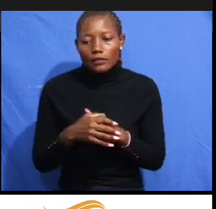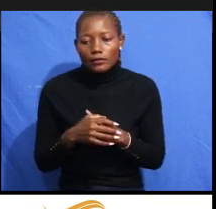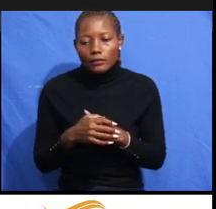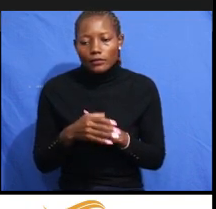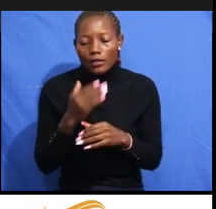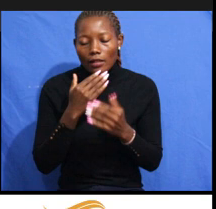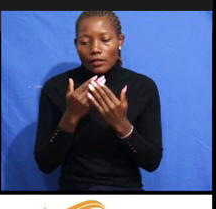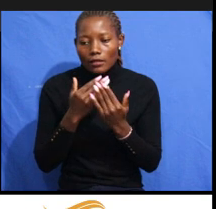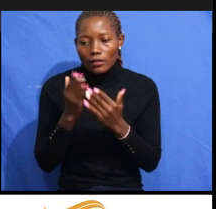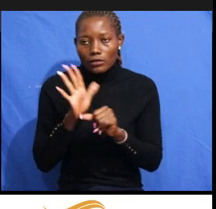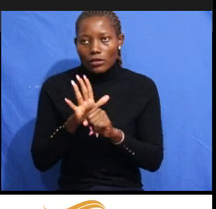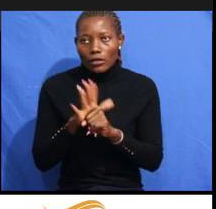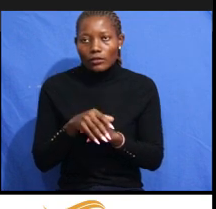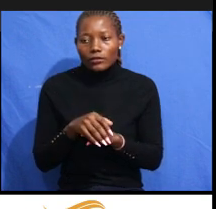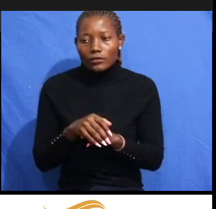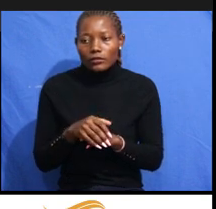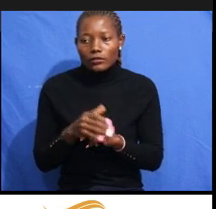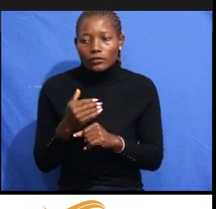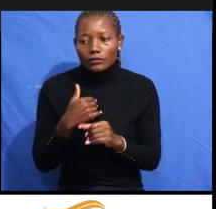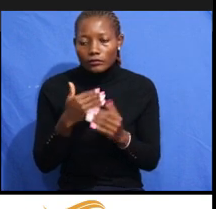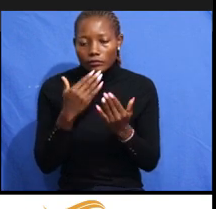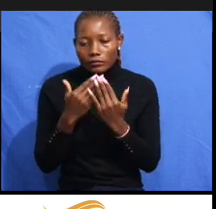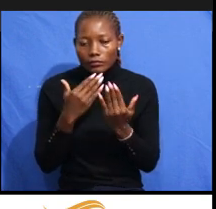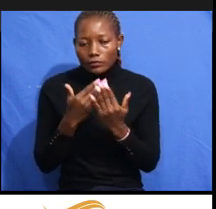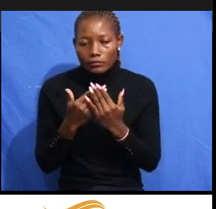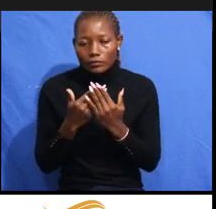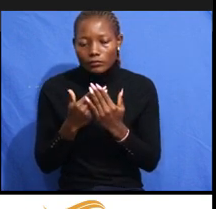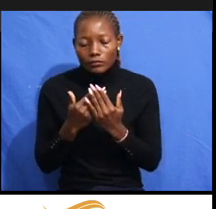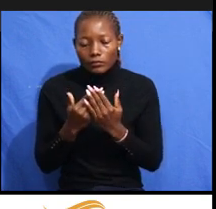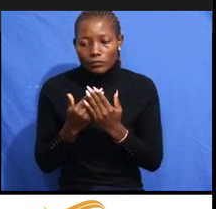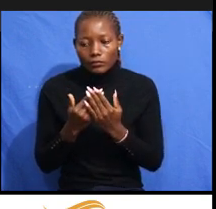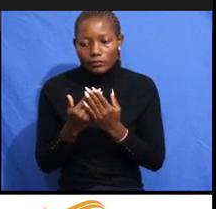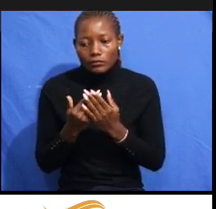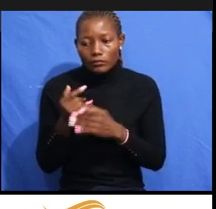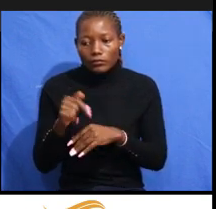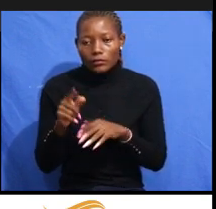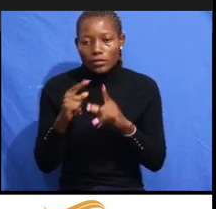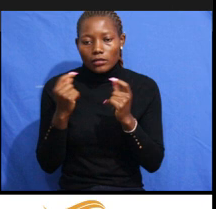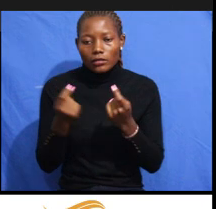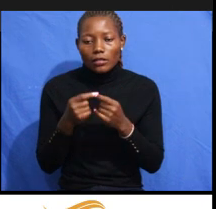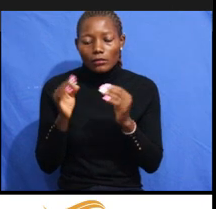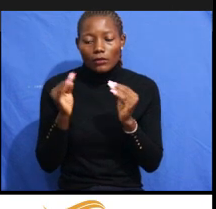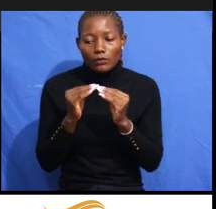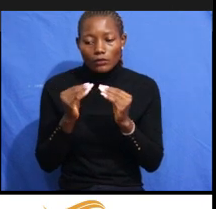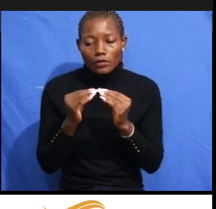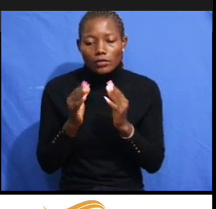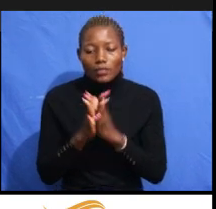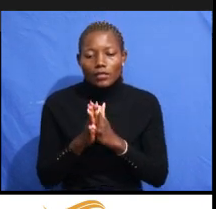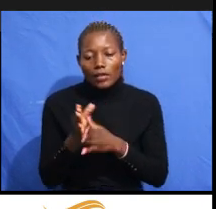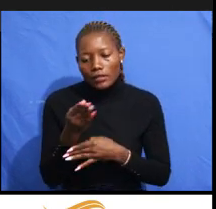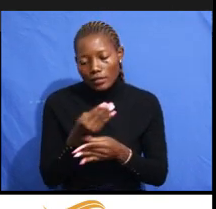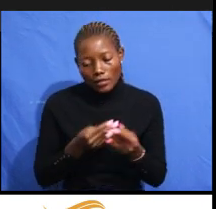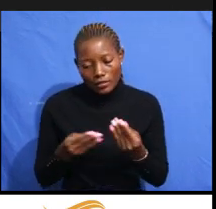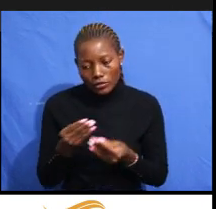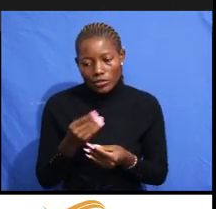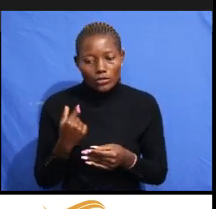Thank you. Thank you very, very much. And I really appreciate this kind of forum. And I appreciate the kind of exchange we've had.